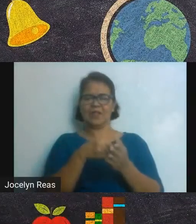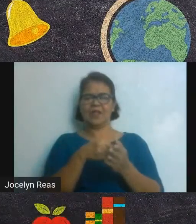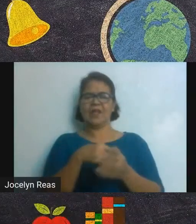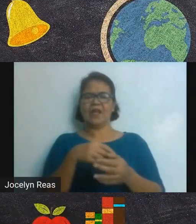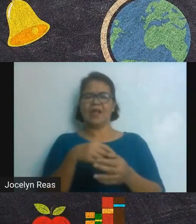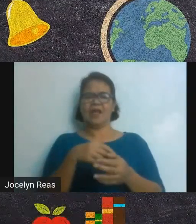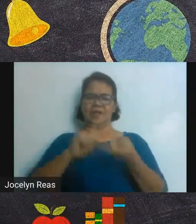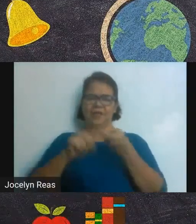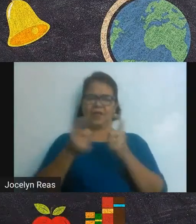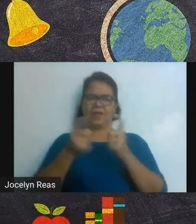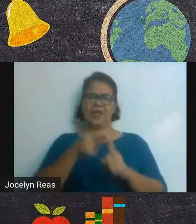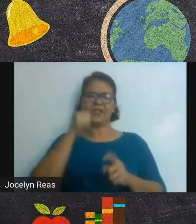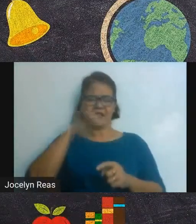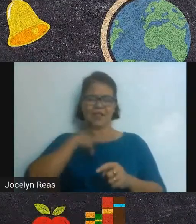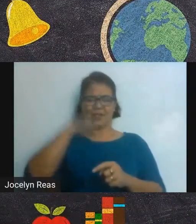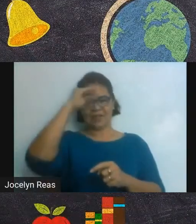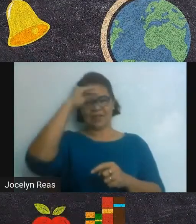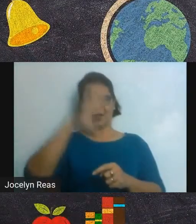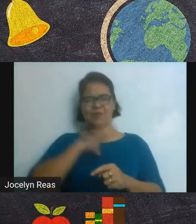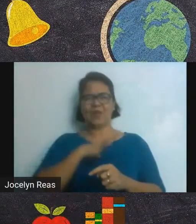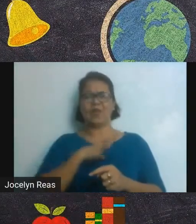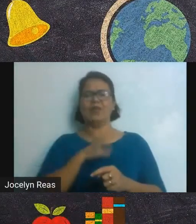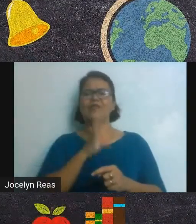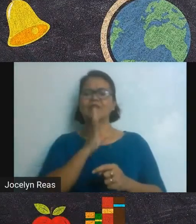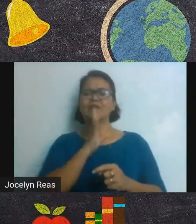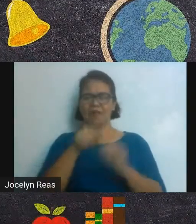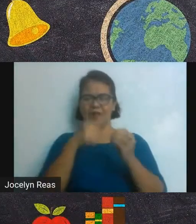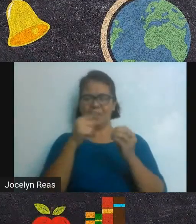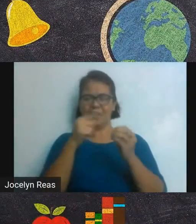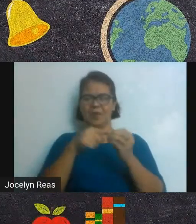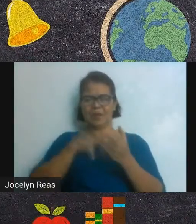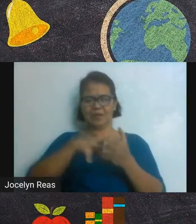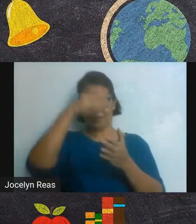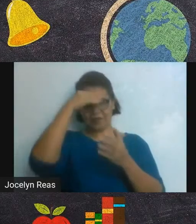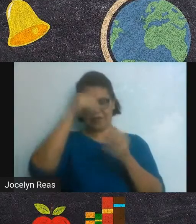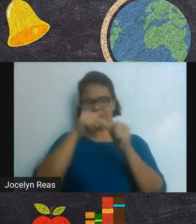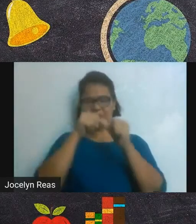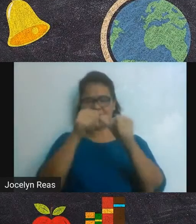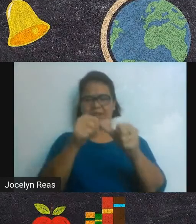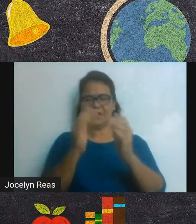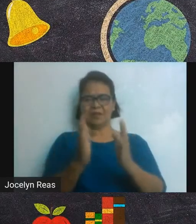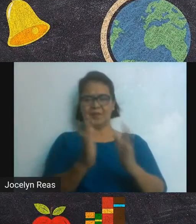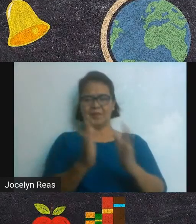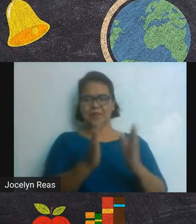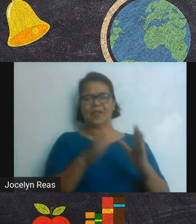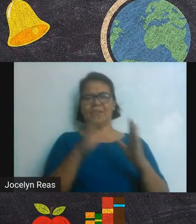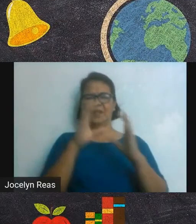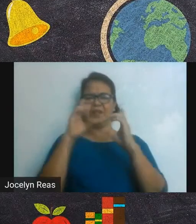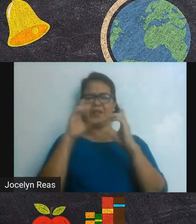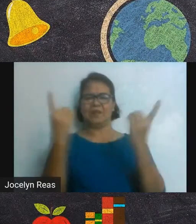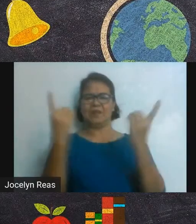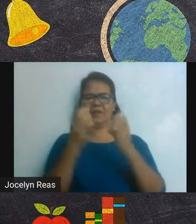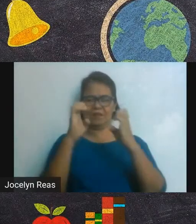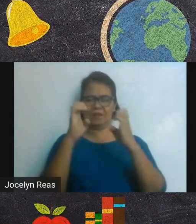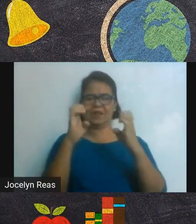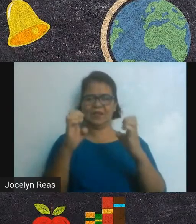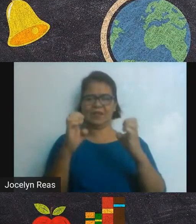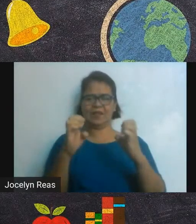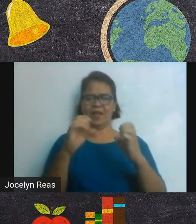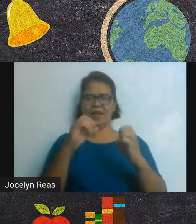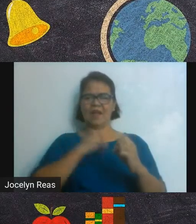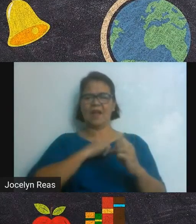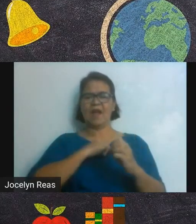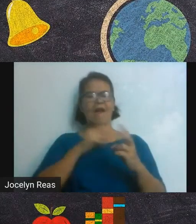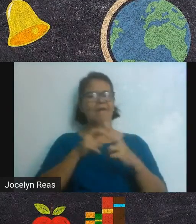gentlemen, to talk about learning continuity plan in the Department of Education, I am very much honored